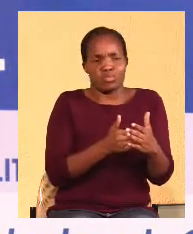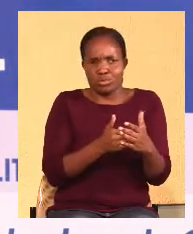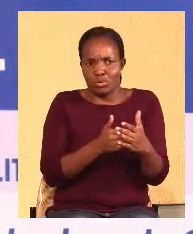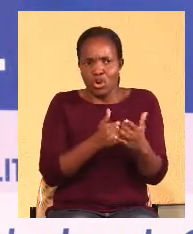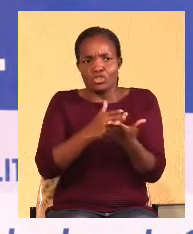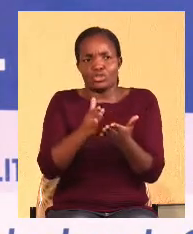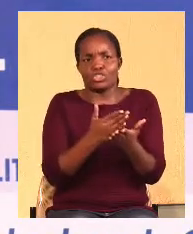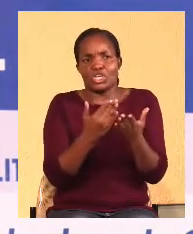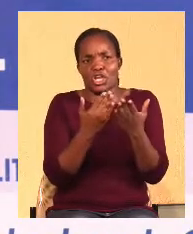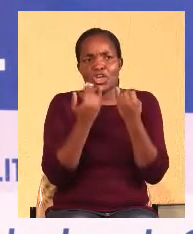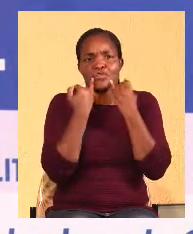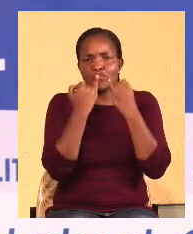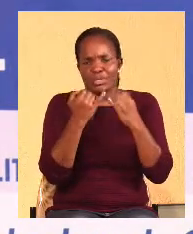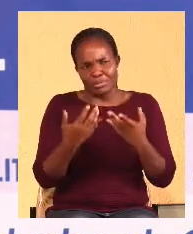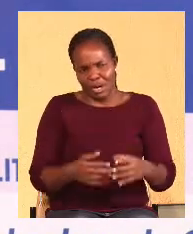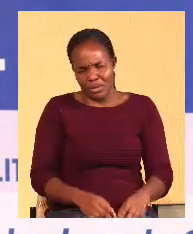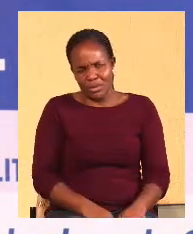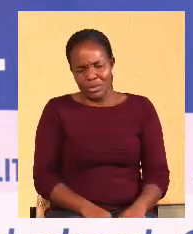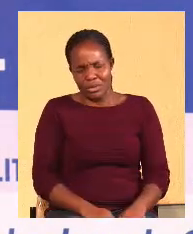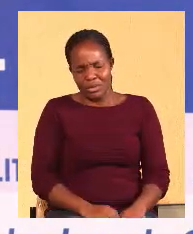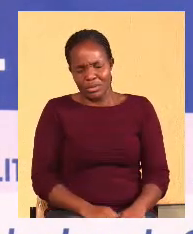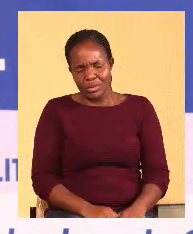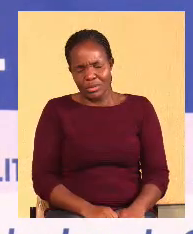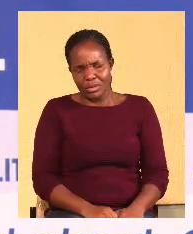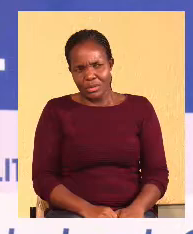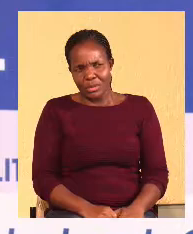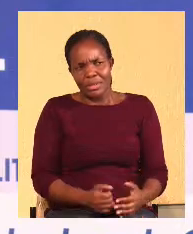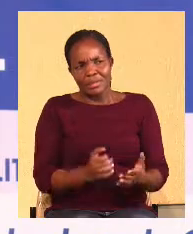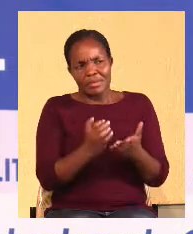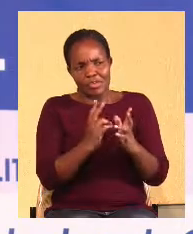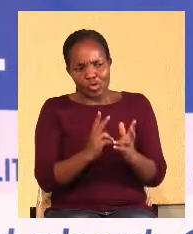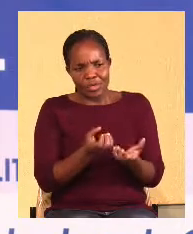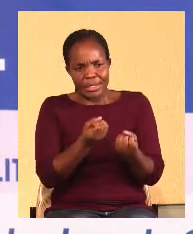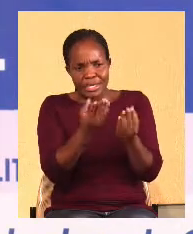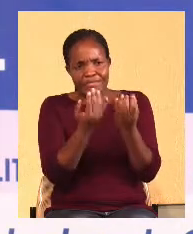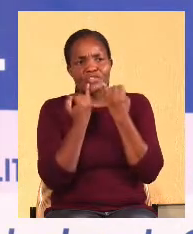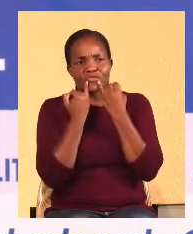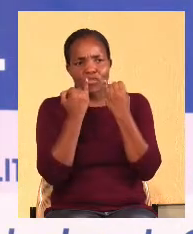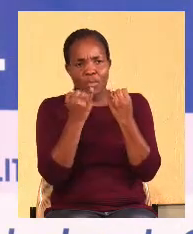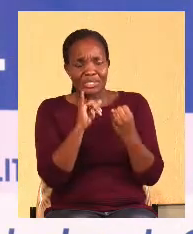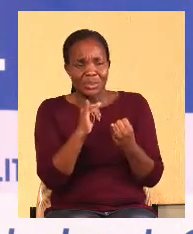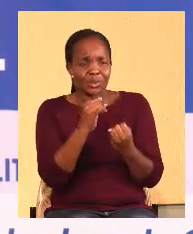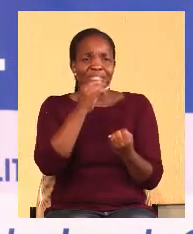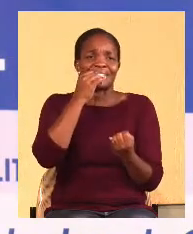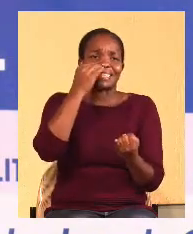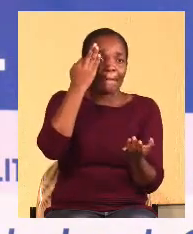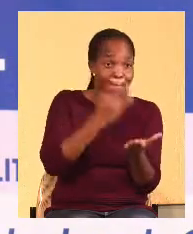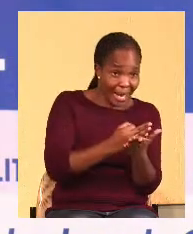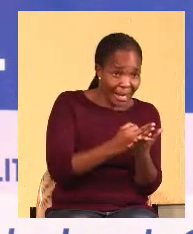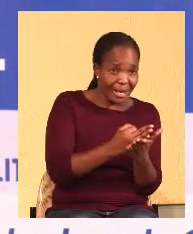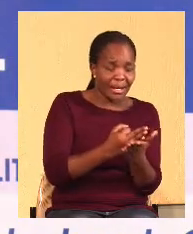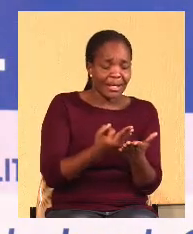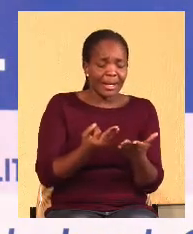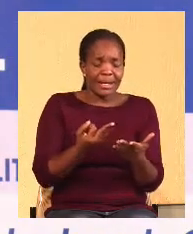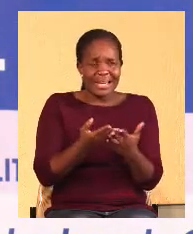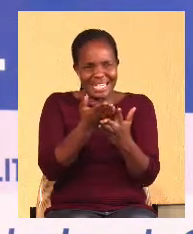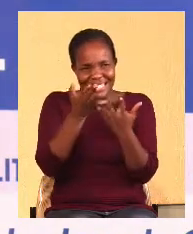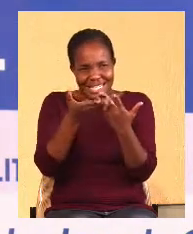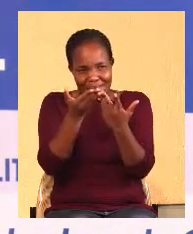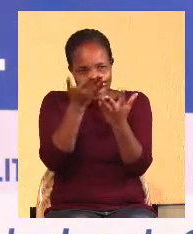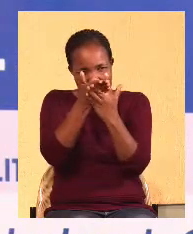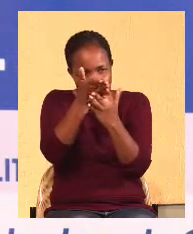fake news by providing information that is trustworthy and accessible